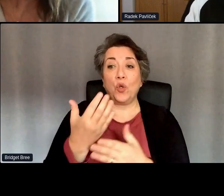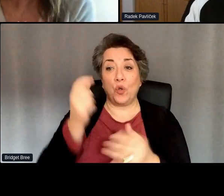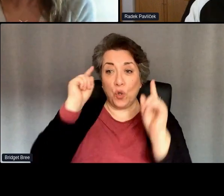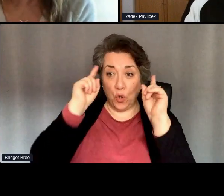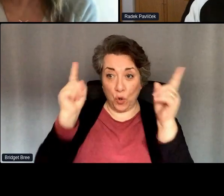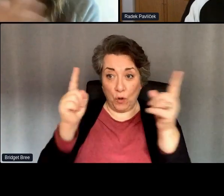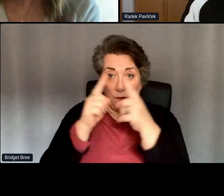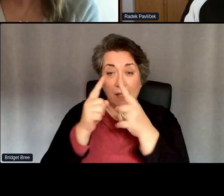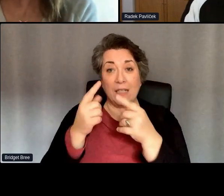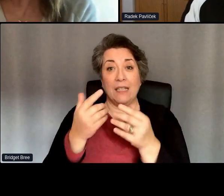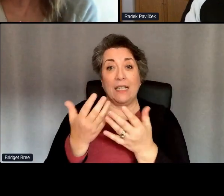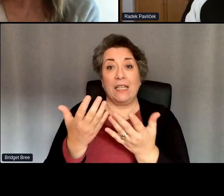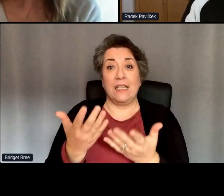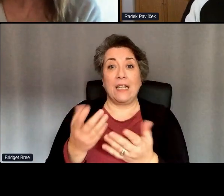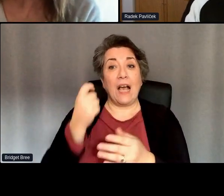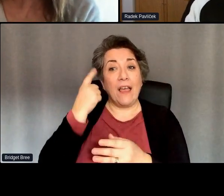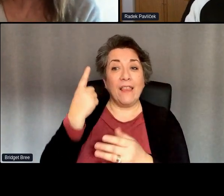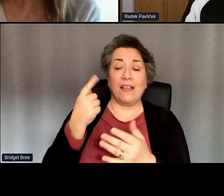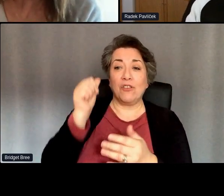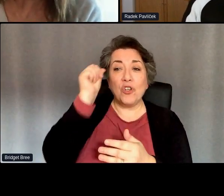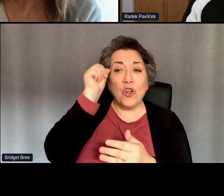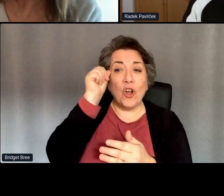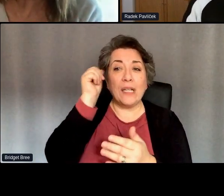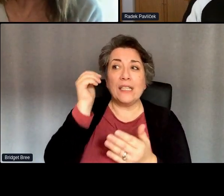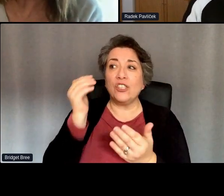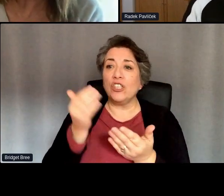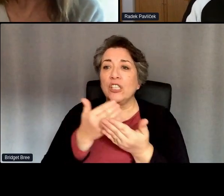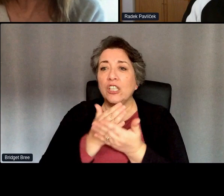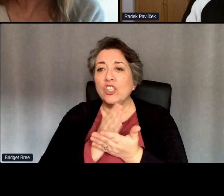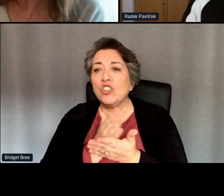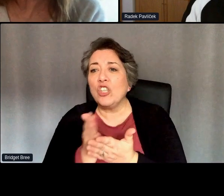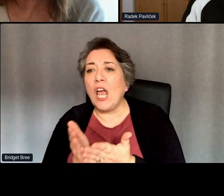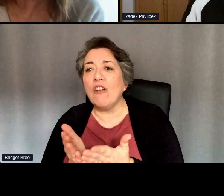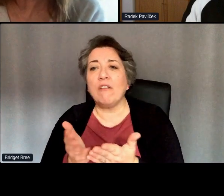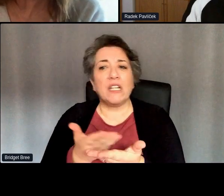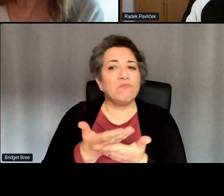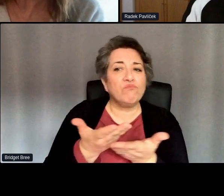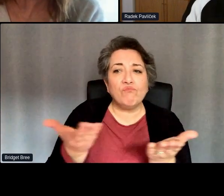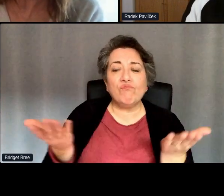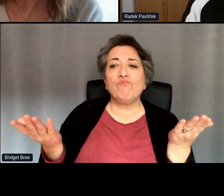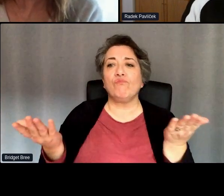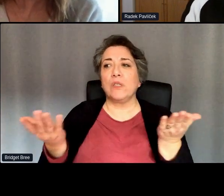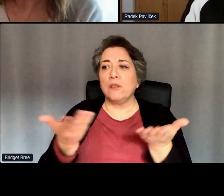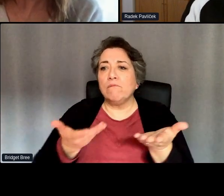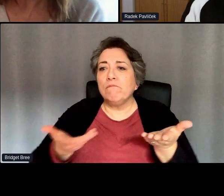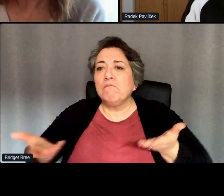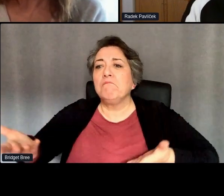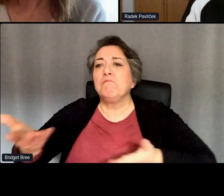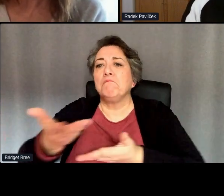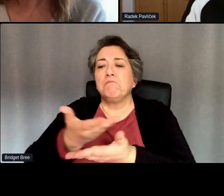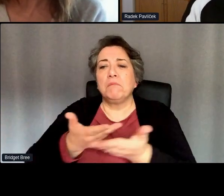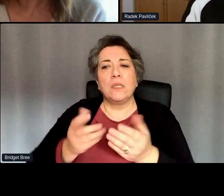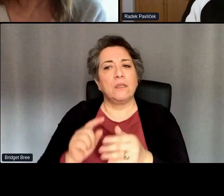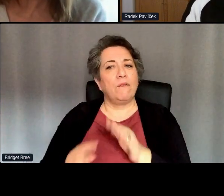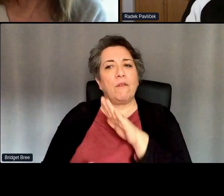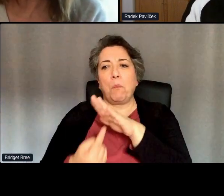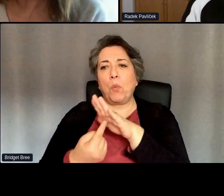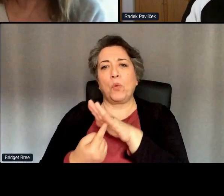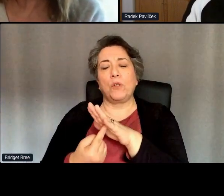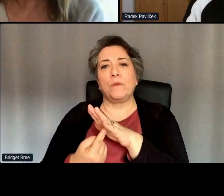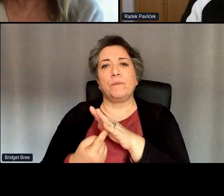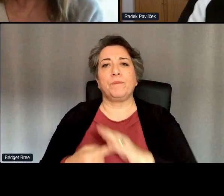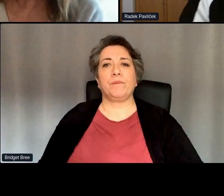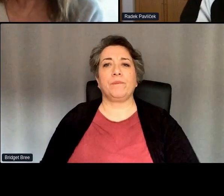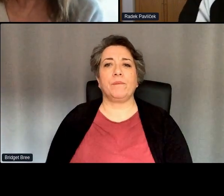think the knowledge sharing and experiences and expertise among universities is also a very important part of